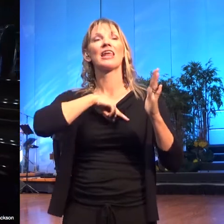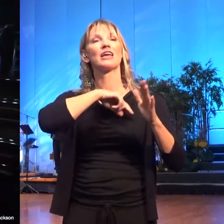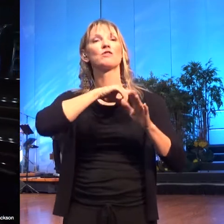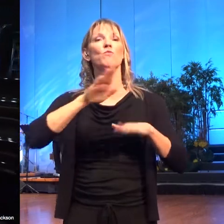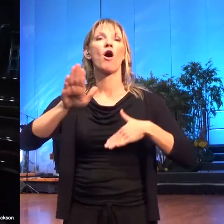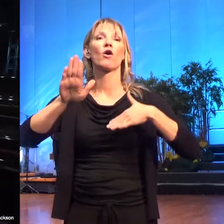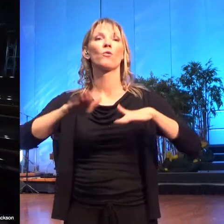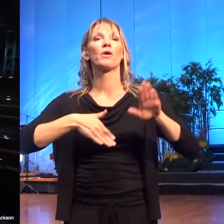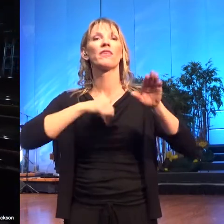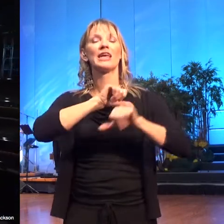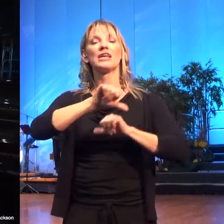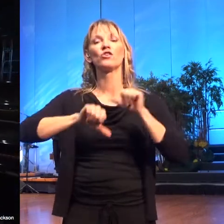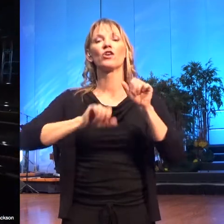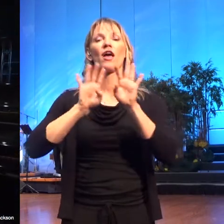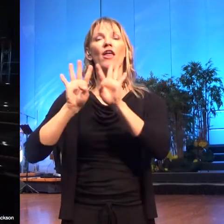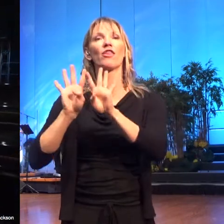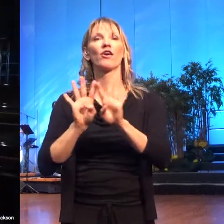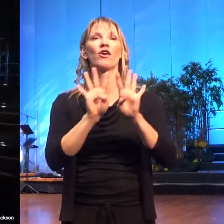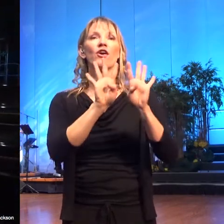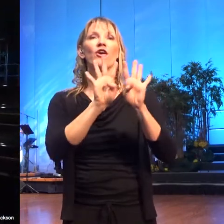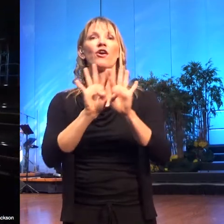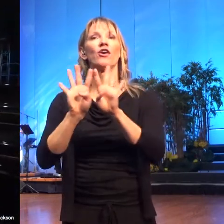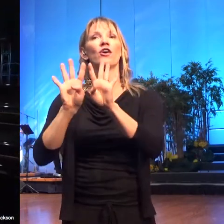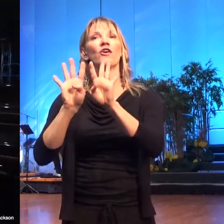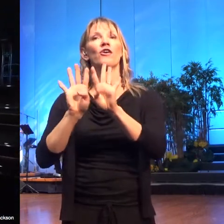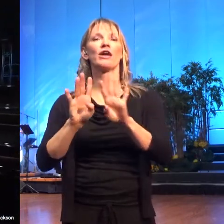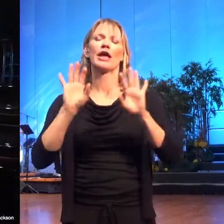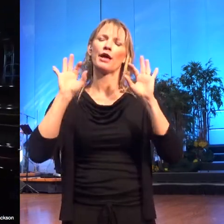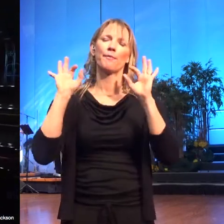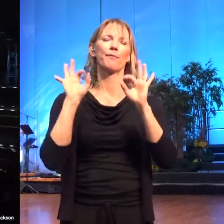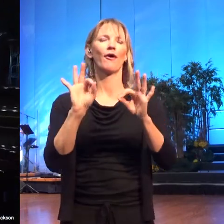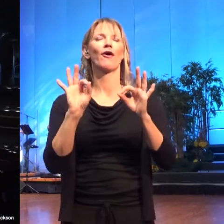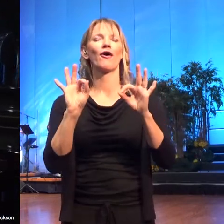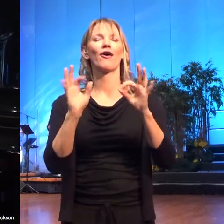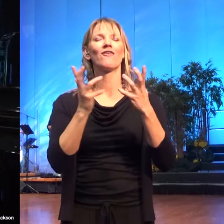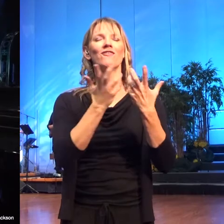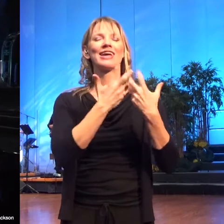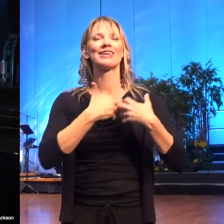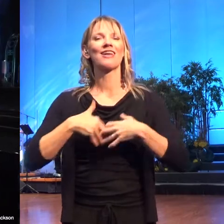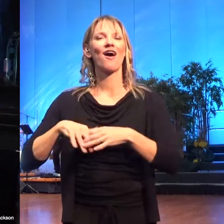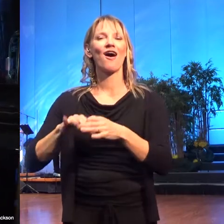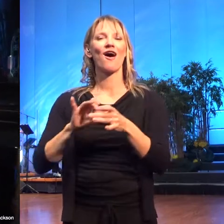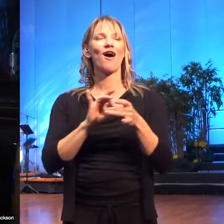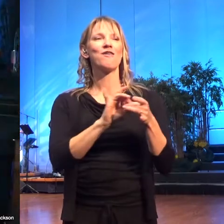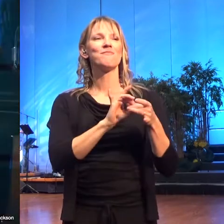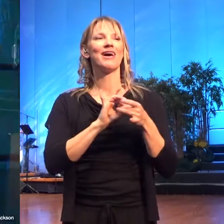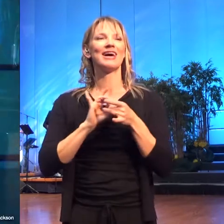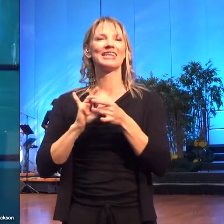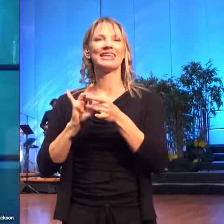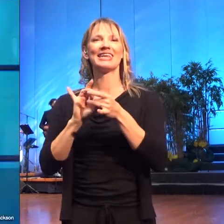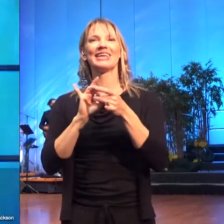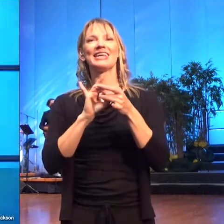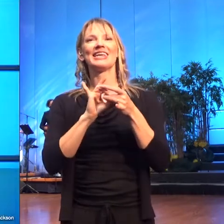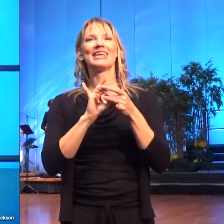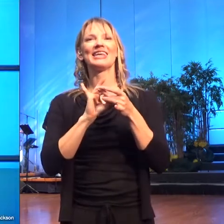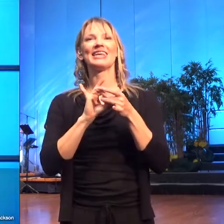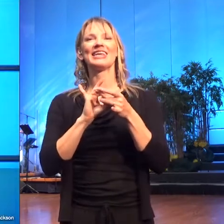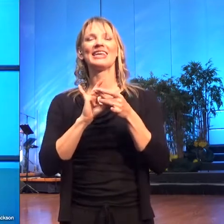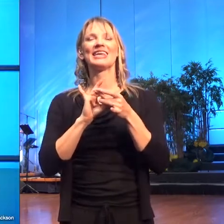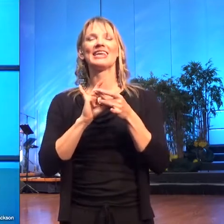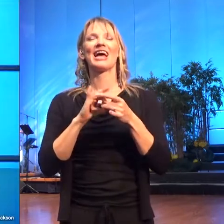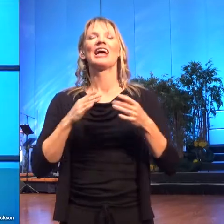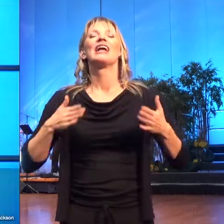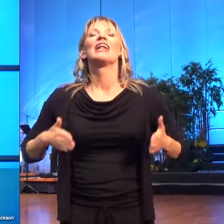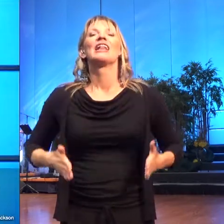Let us walk with each other in perfect harmony.